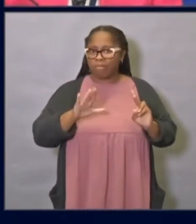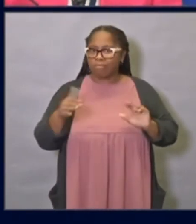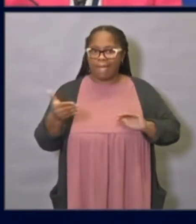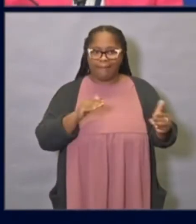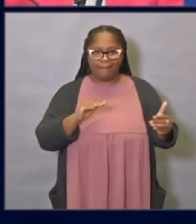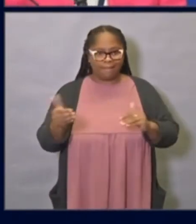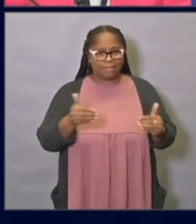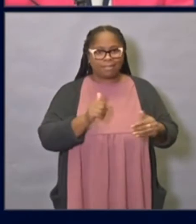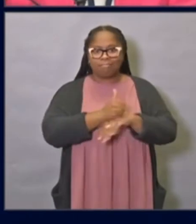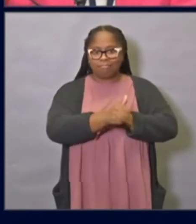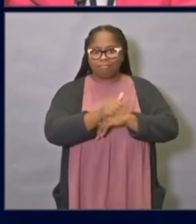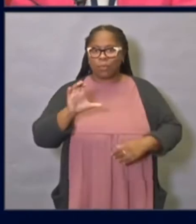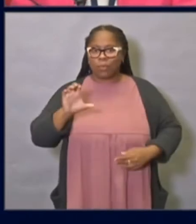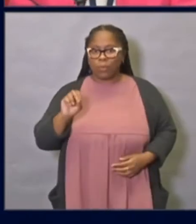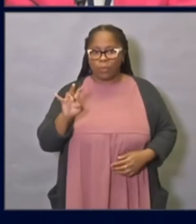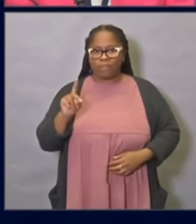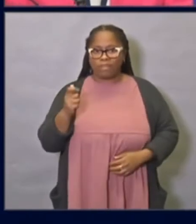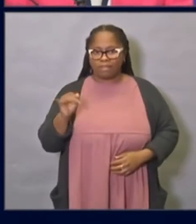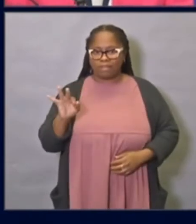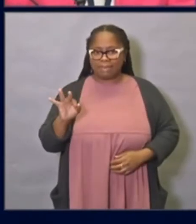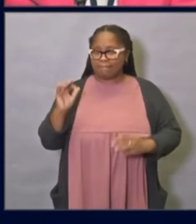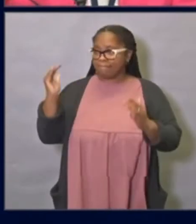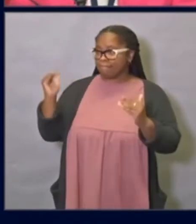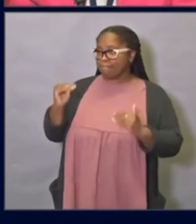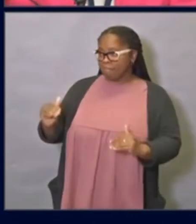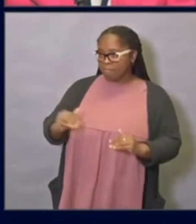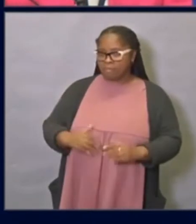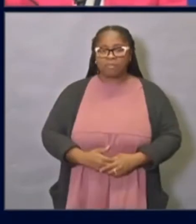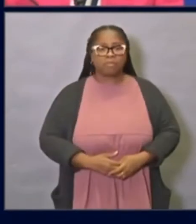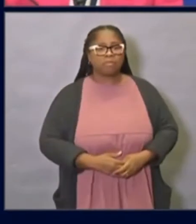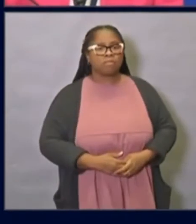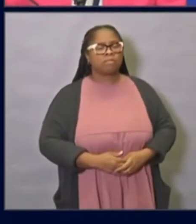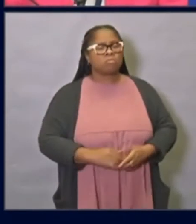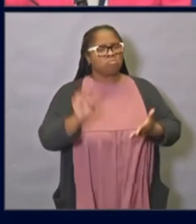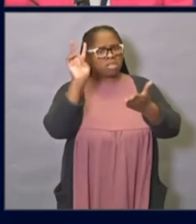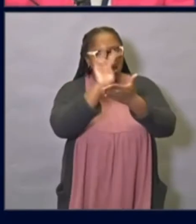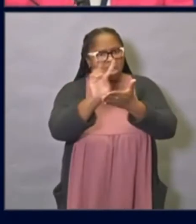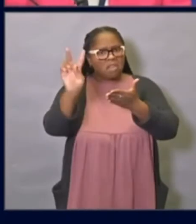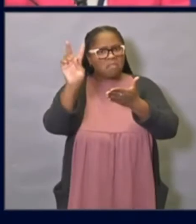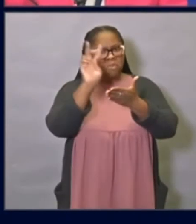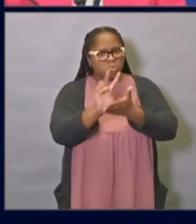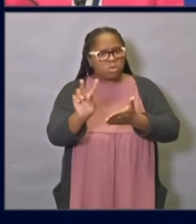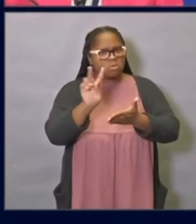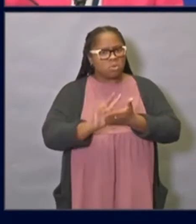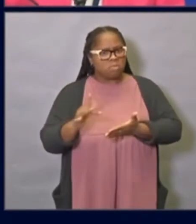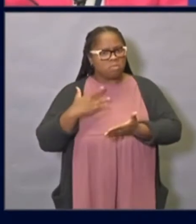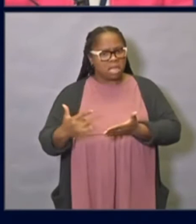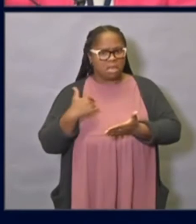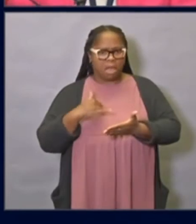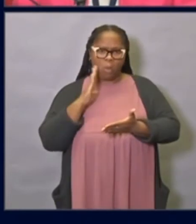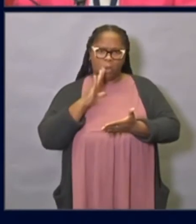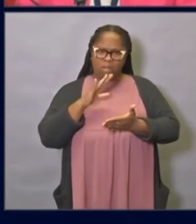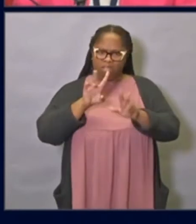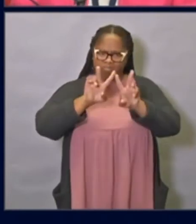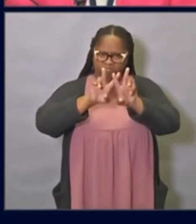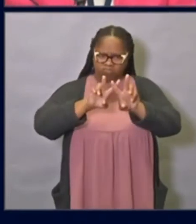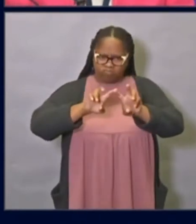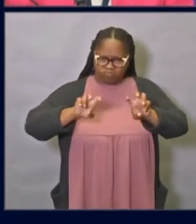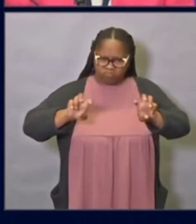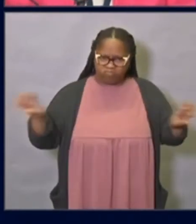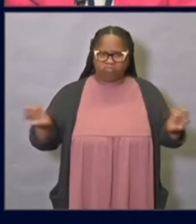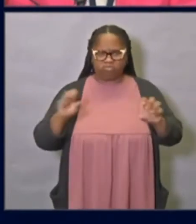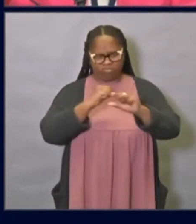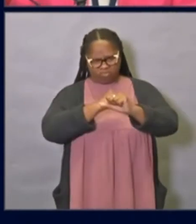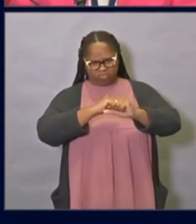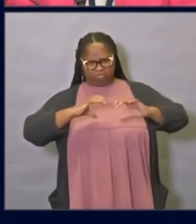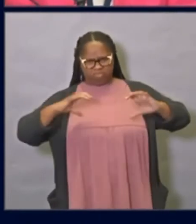COVID-19. Next slide. And as we do every 2 weeks, I'm going to drill down into the data we have that shows how different